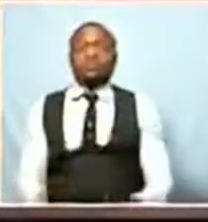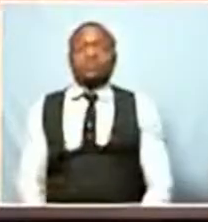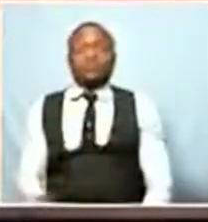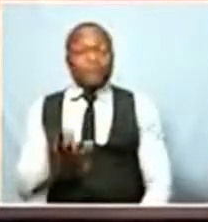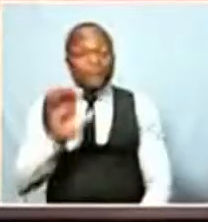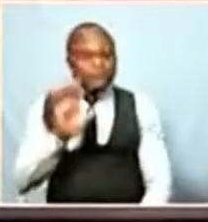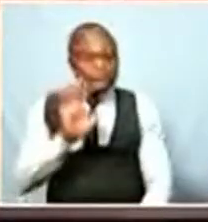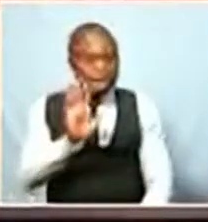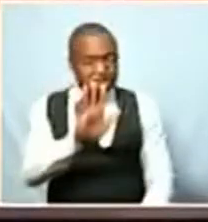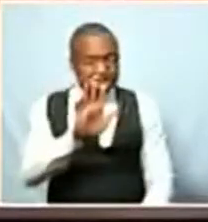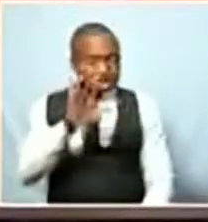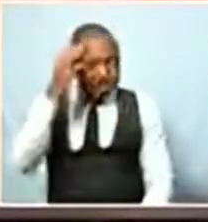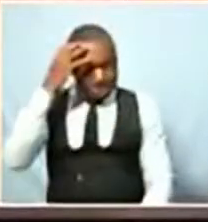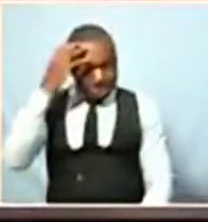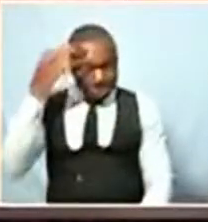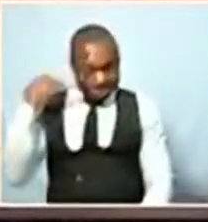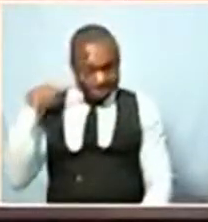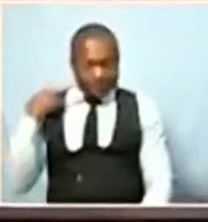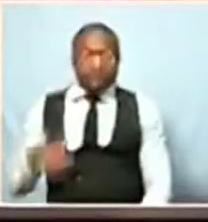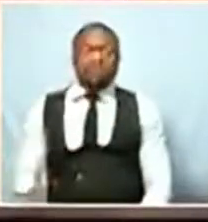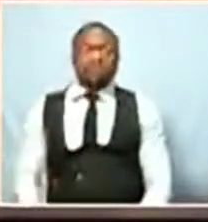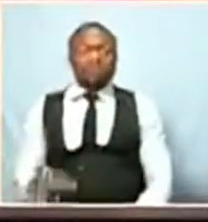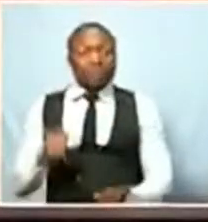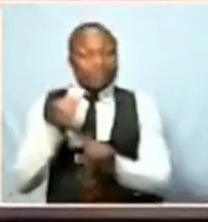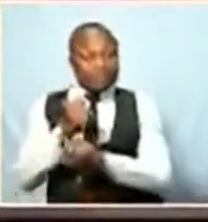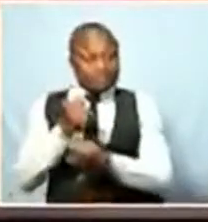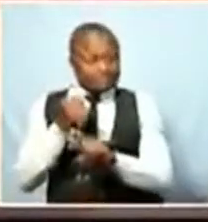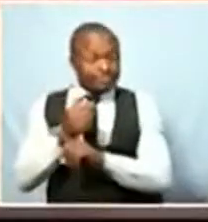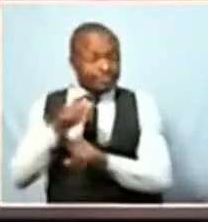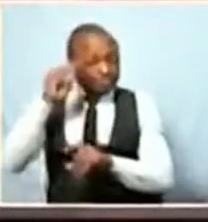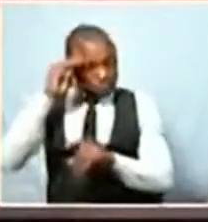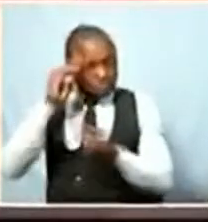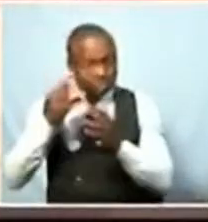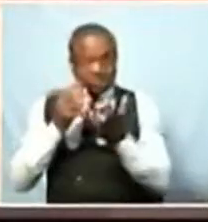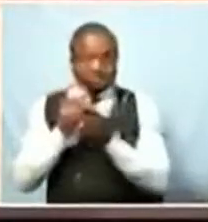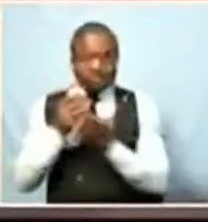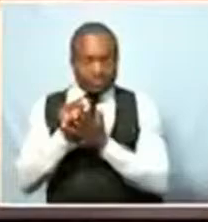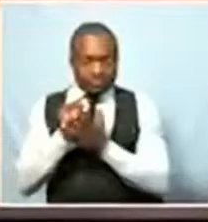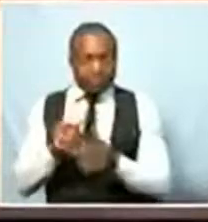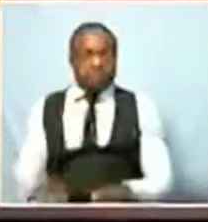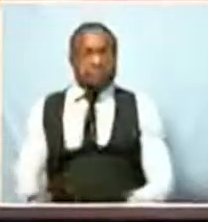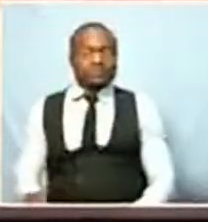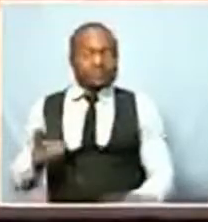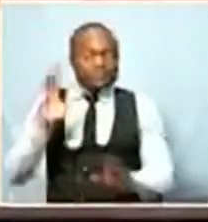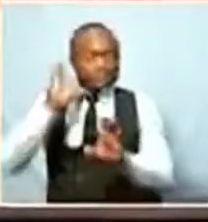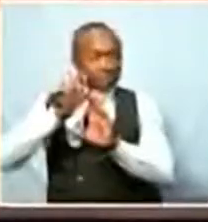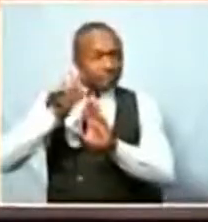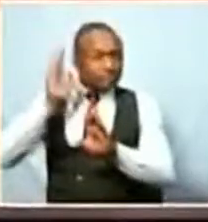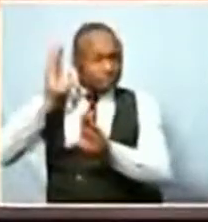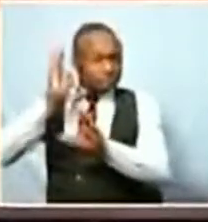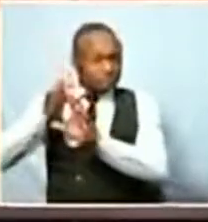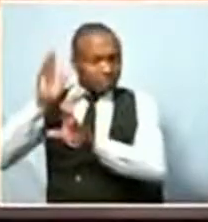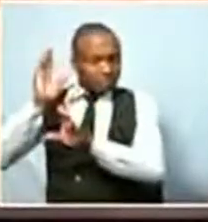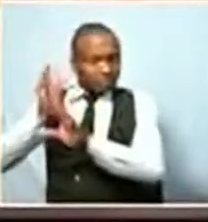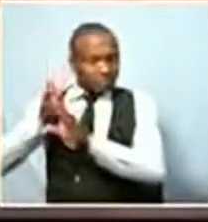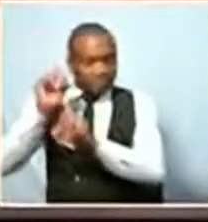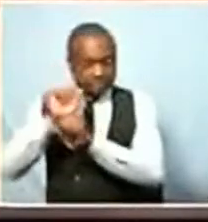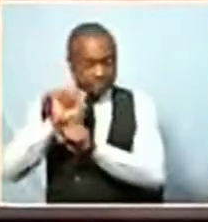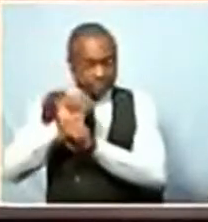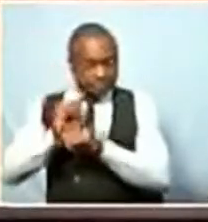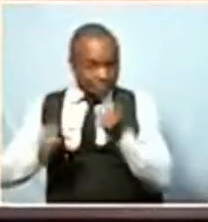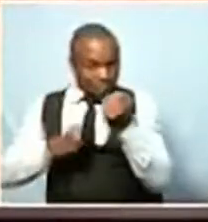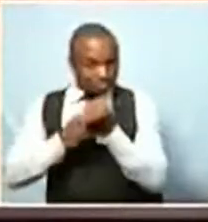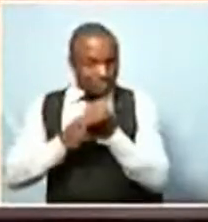your office lobbying with the Minister of Finance for specific funding to operationalize the